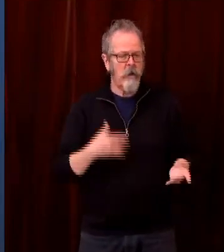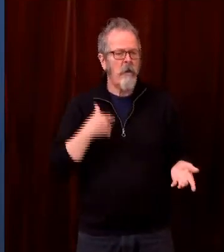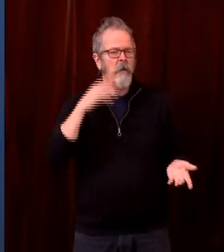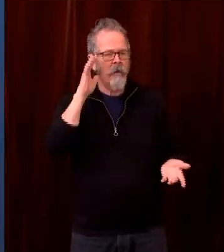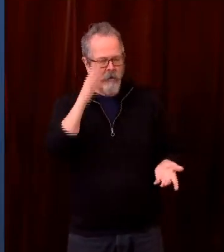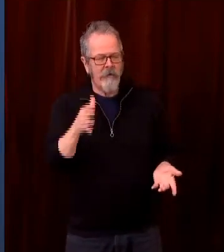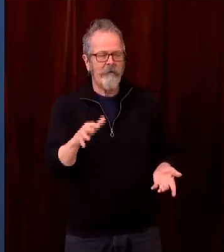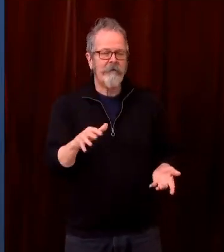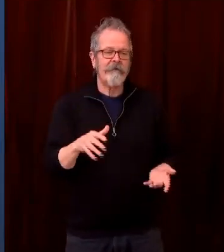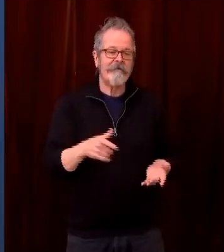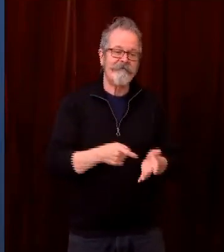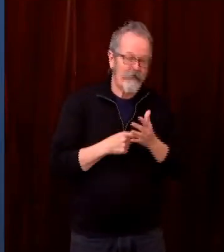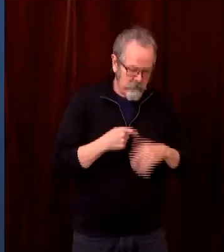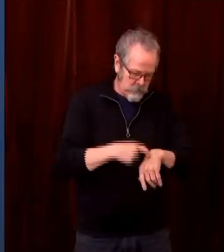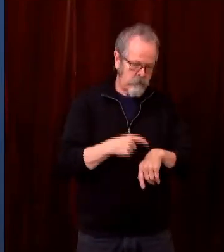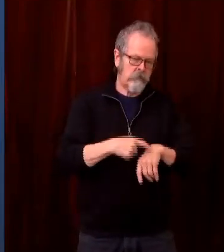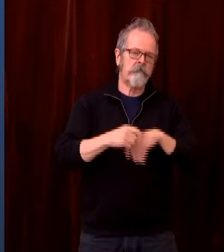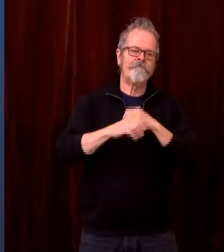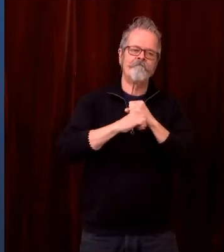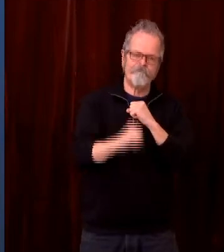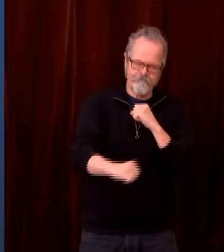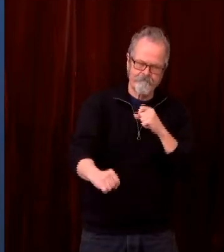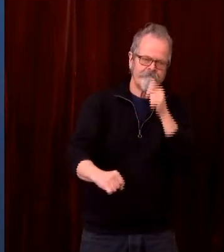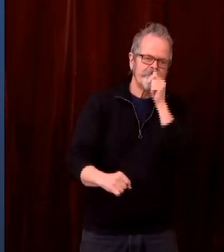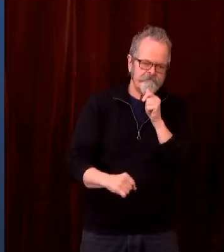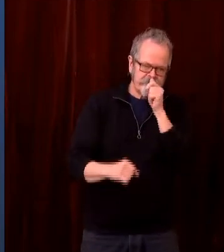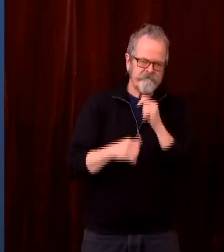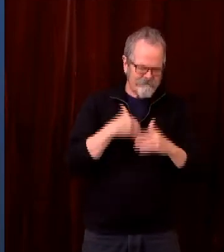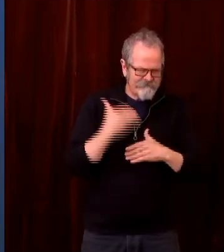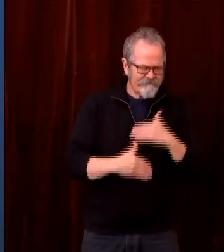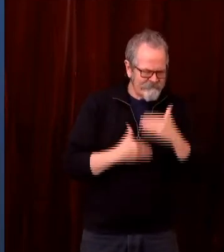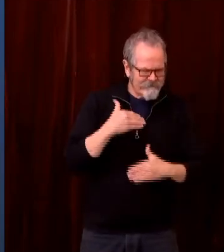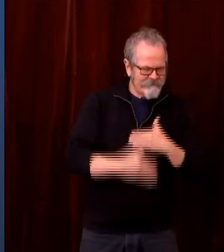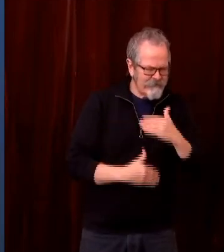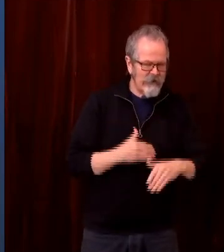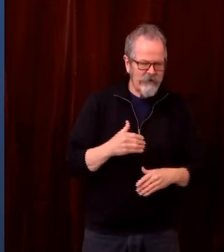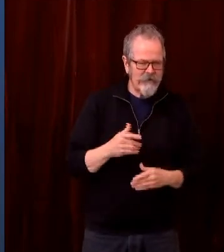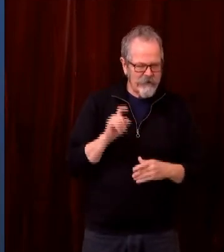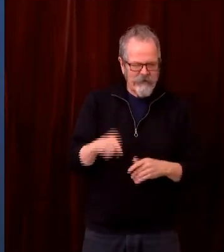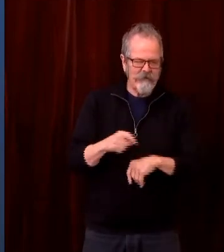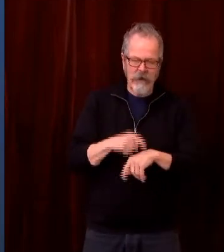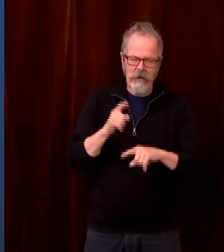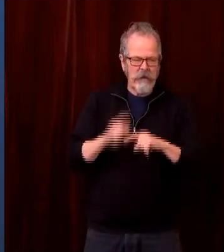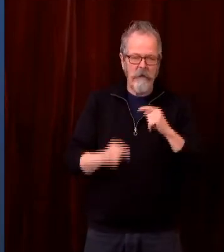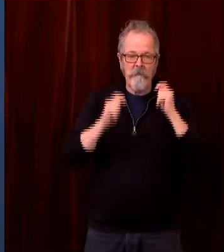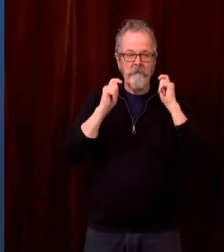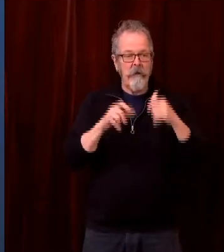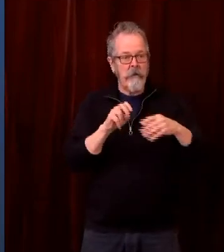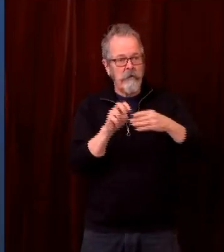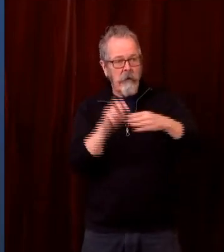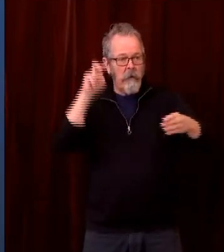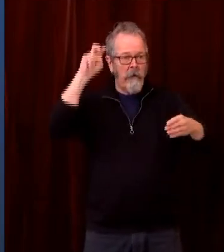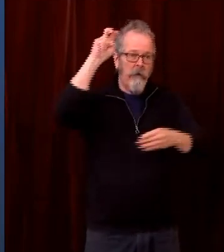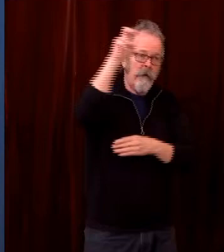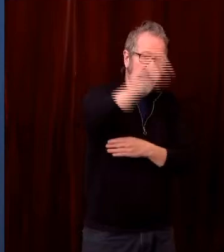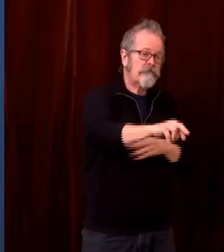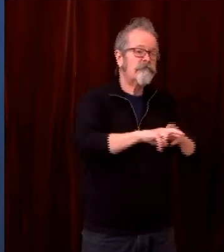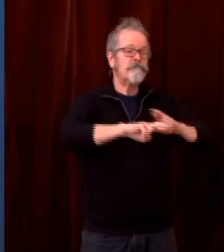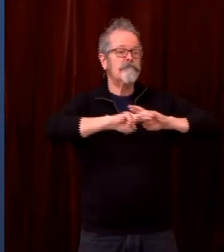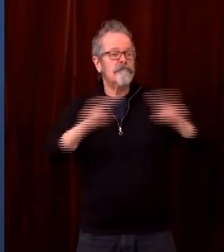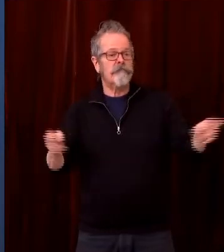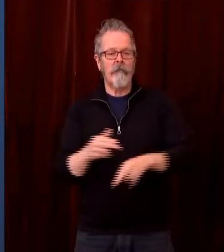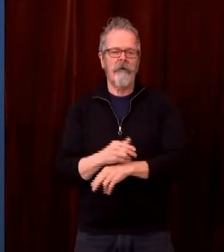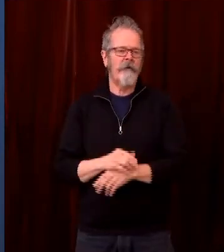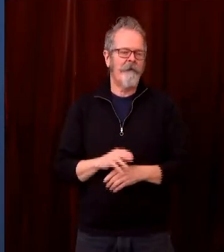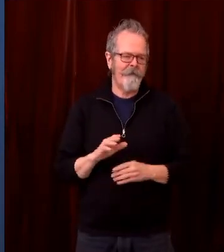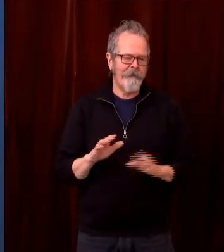because we've got about 850,000 people we would need to vaccinate, and we're only getting under 100,000 doses, or a little more than